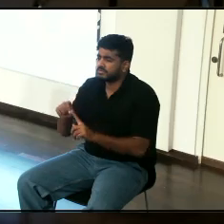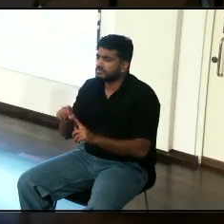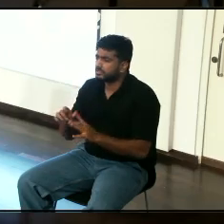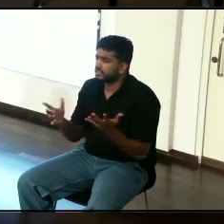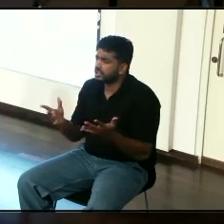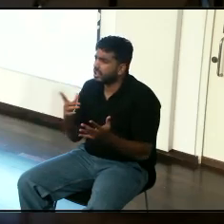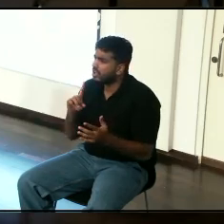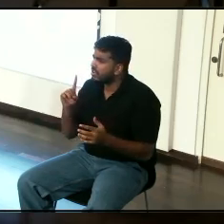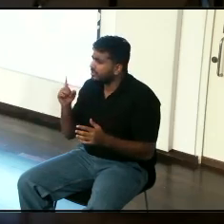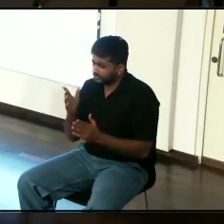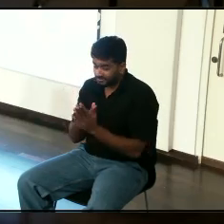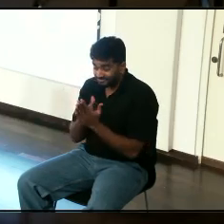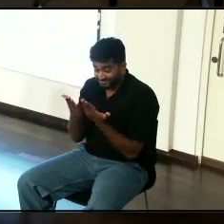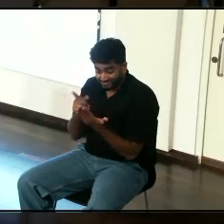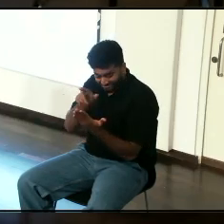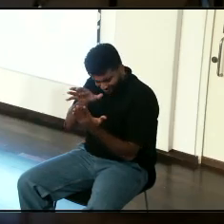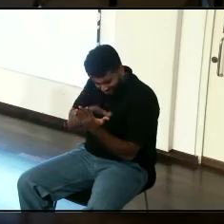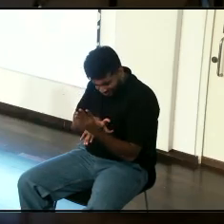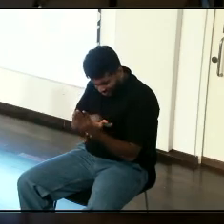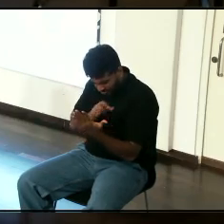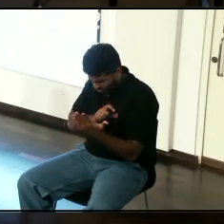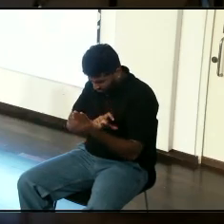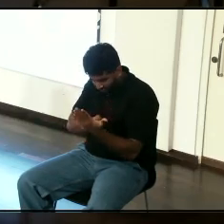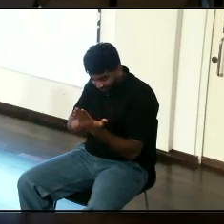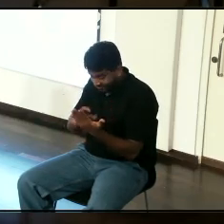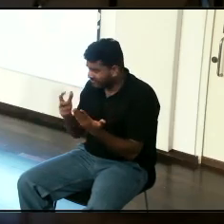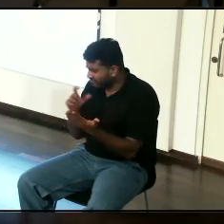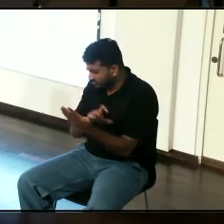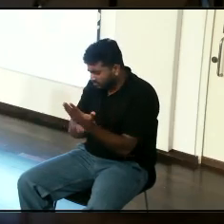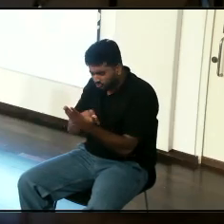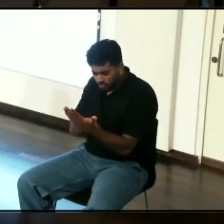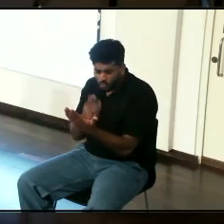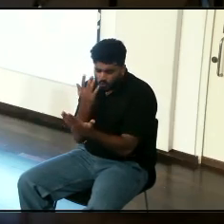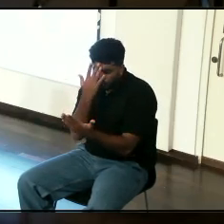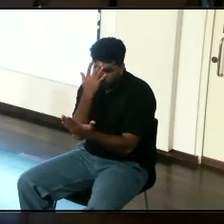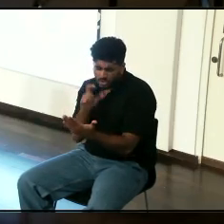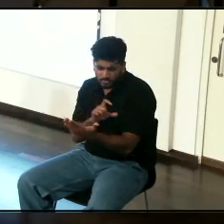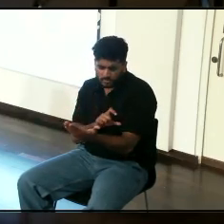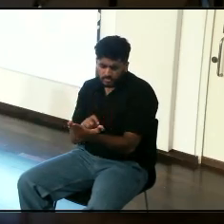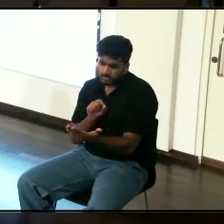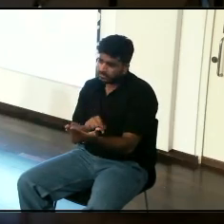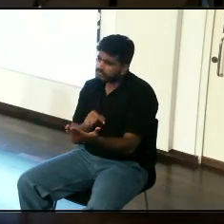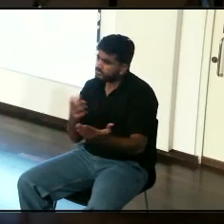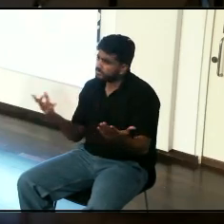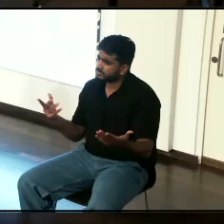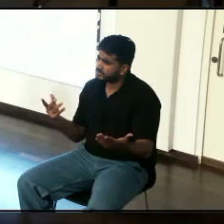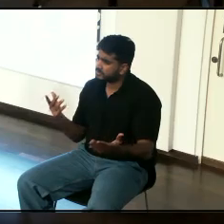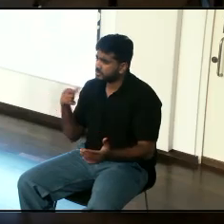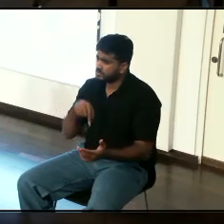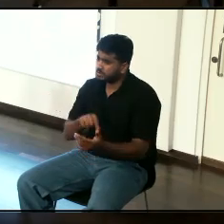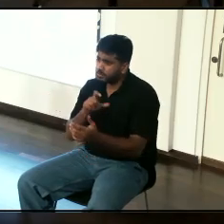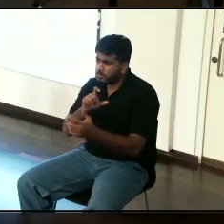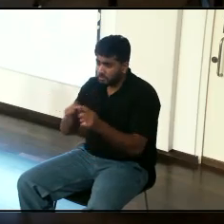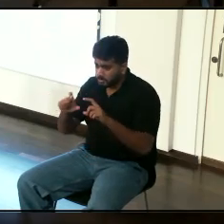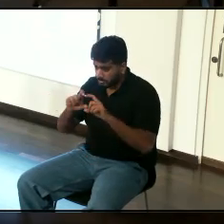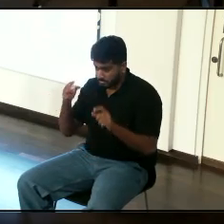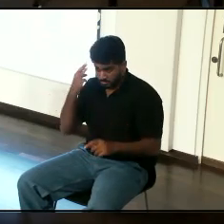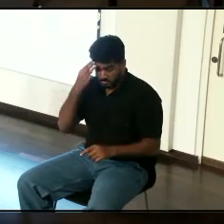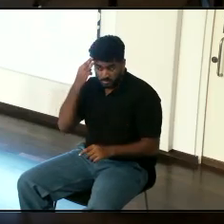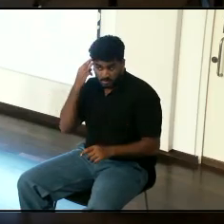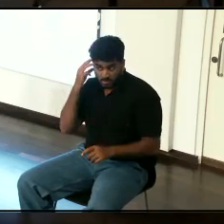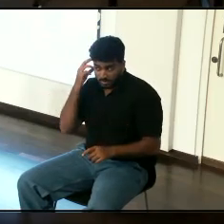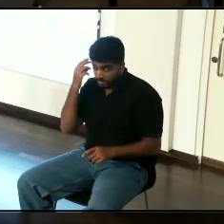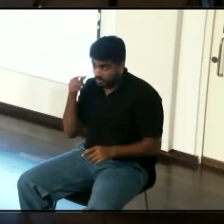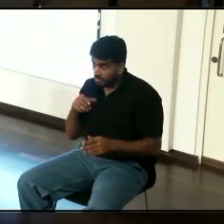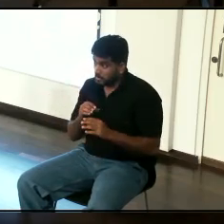page. And I'm just curious to know as to why the memory keepers are big